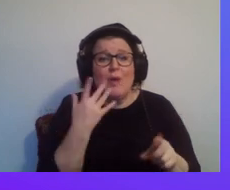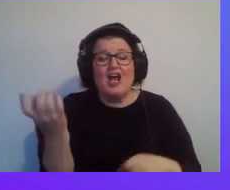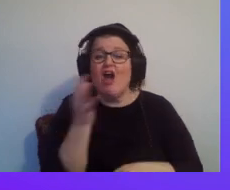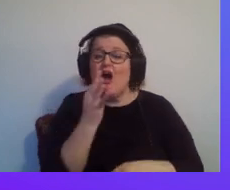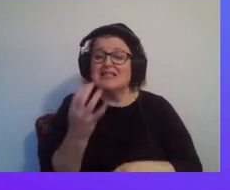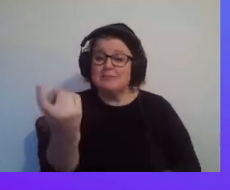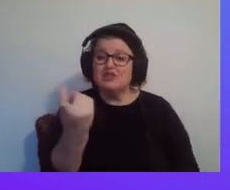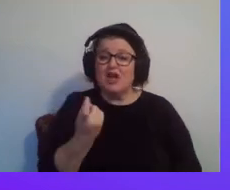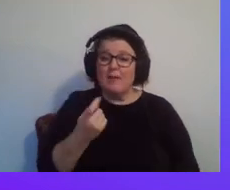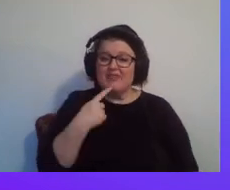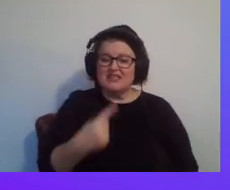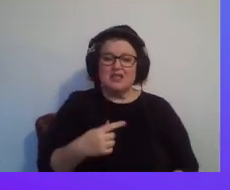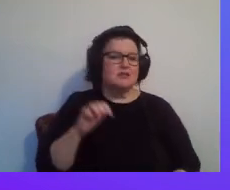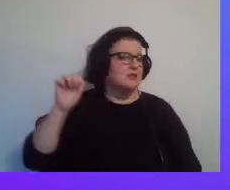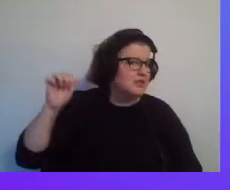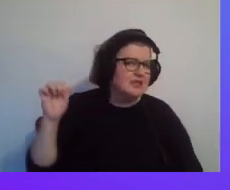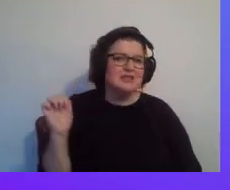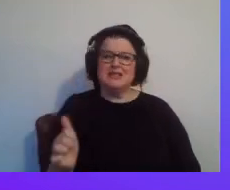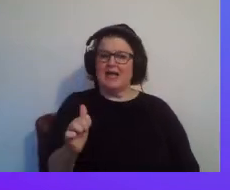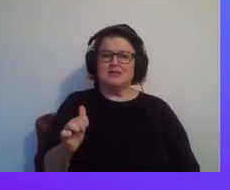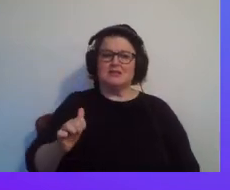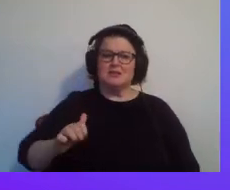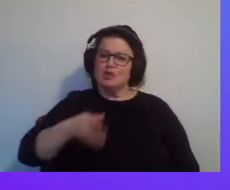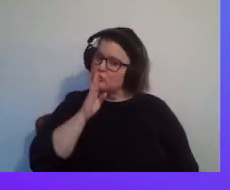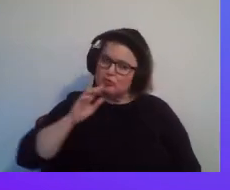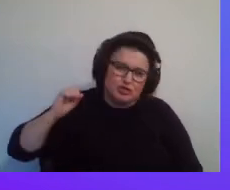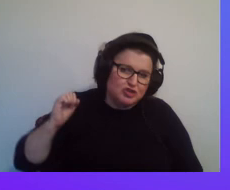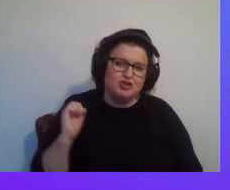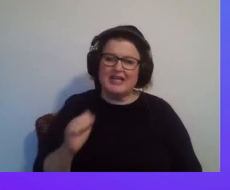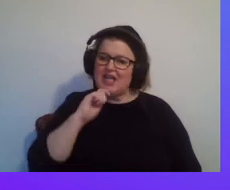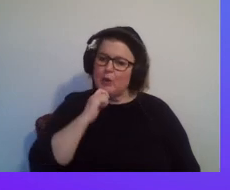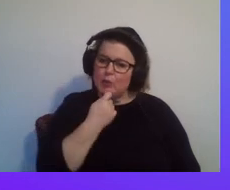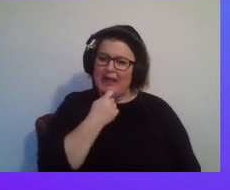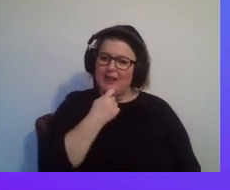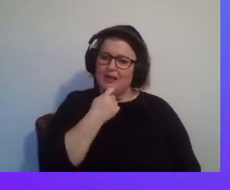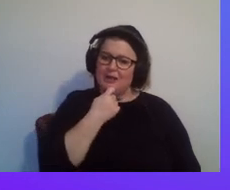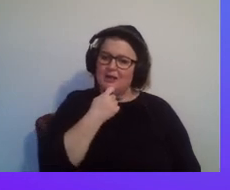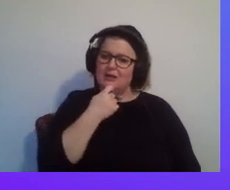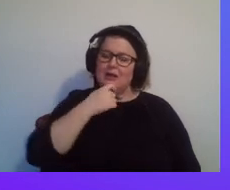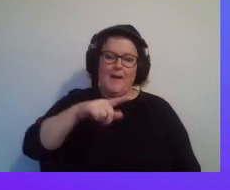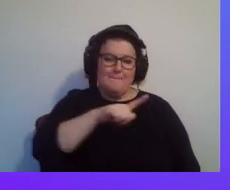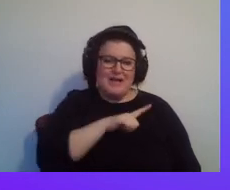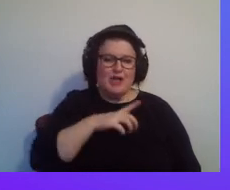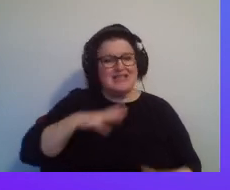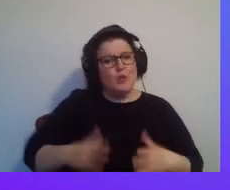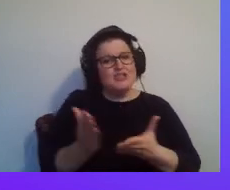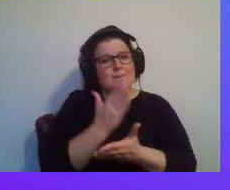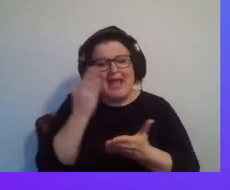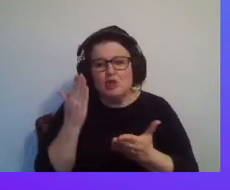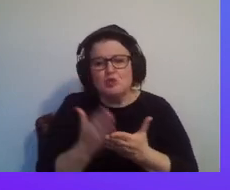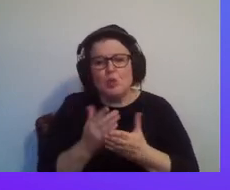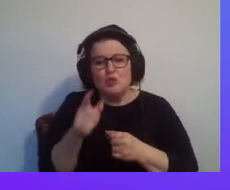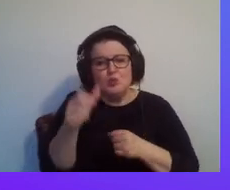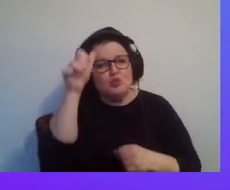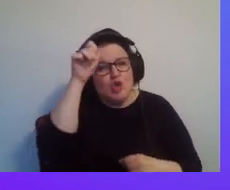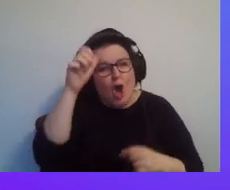said, Simon, I'm there in a heartbeat, because they want to impart this information that